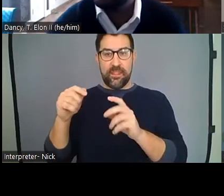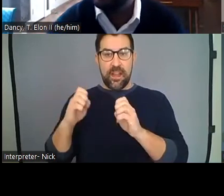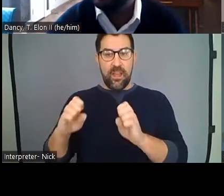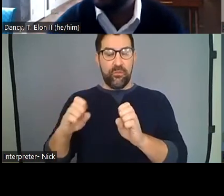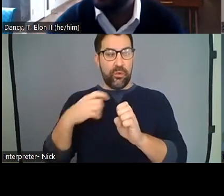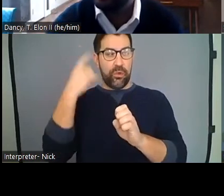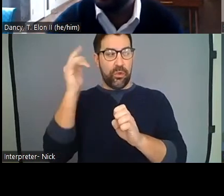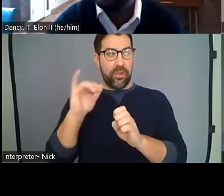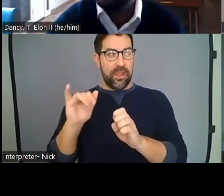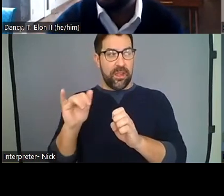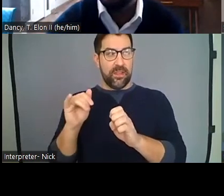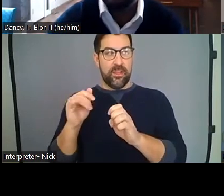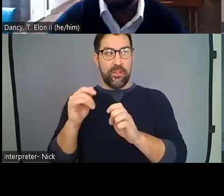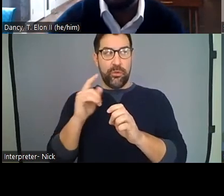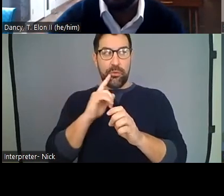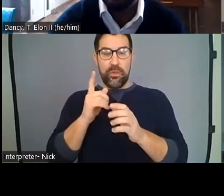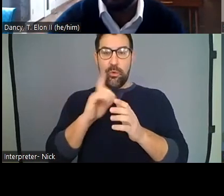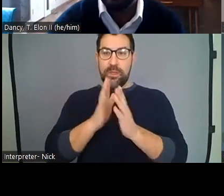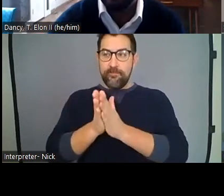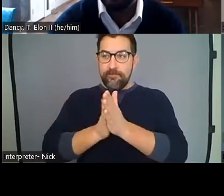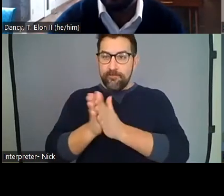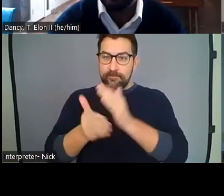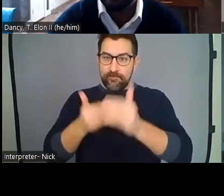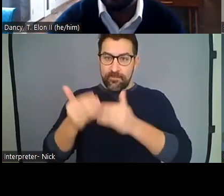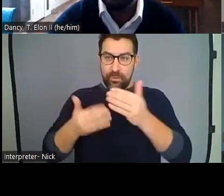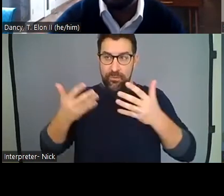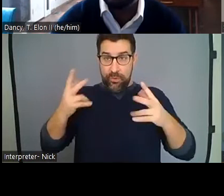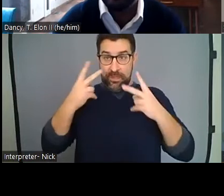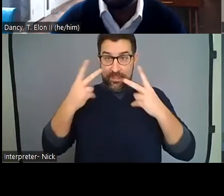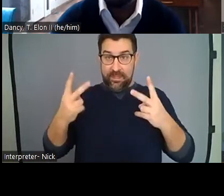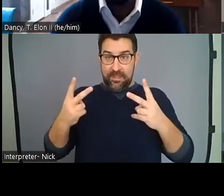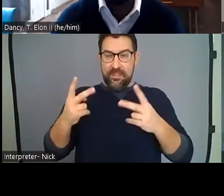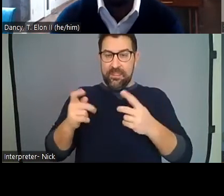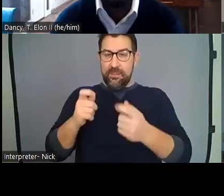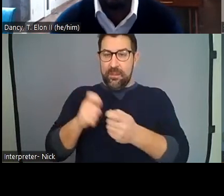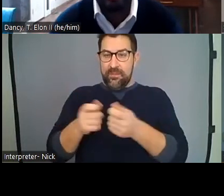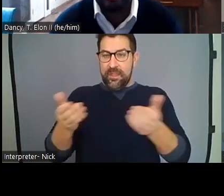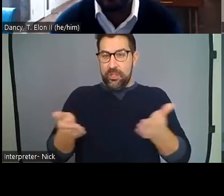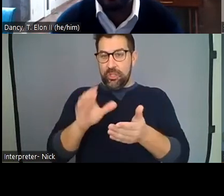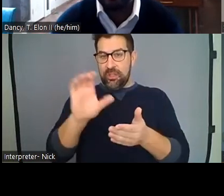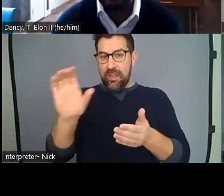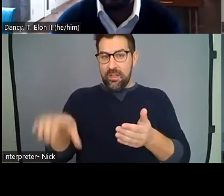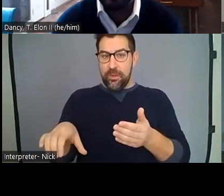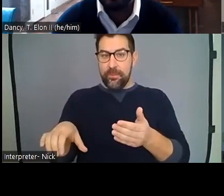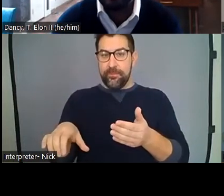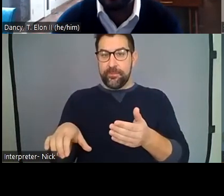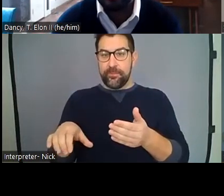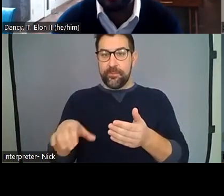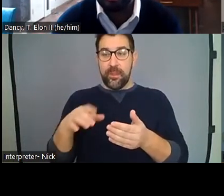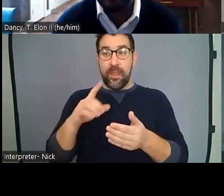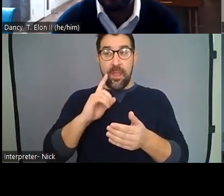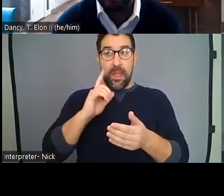like has definitely been momentum that we have already seen, specifically here in Chicago. I think what